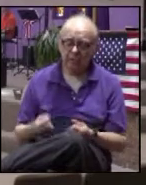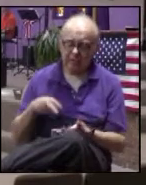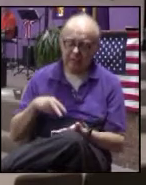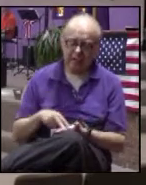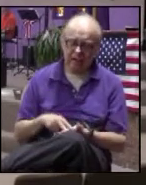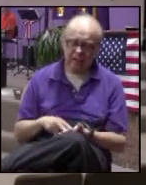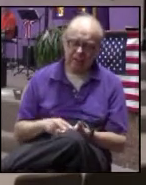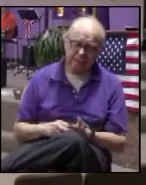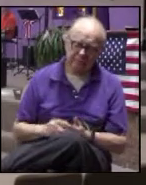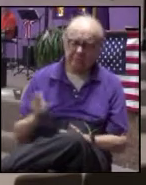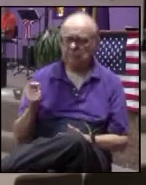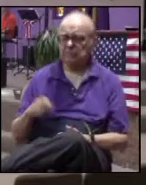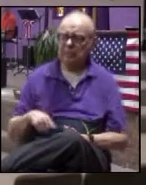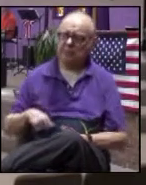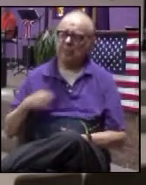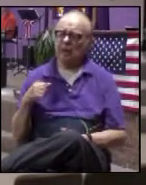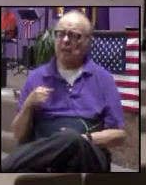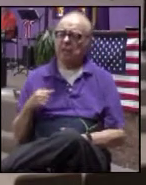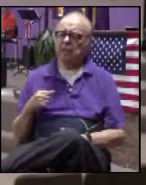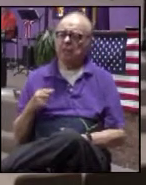stand proud.